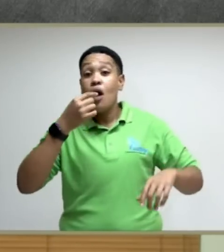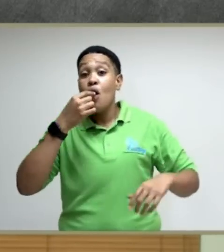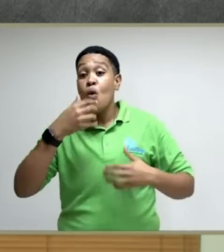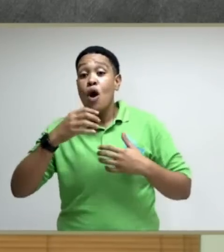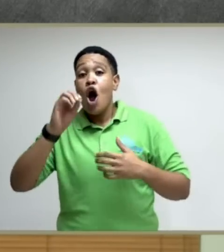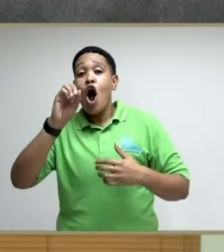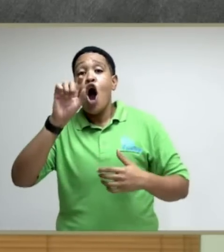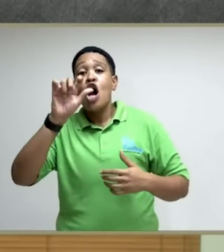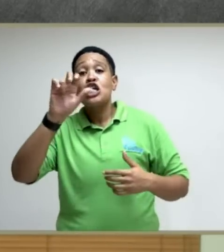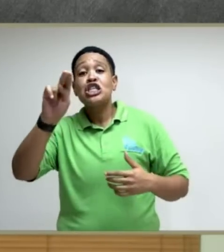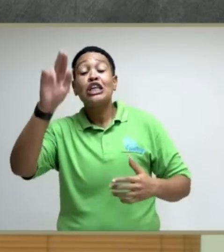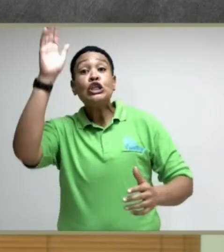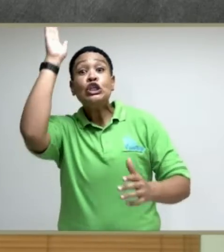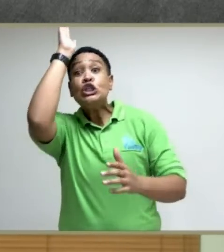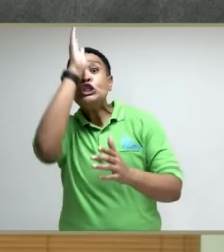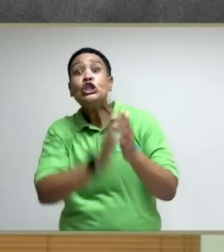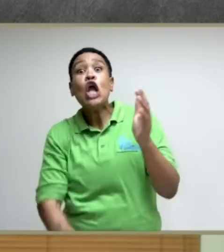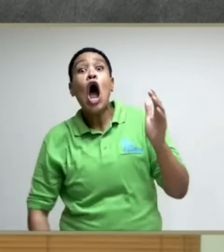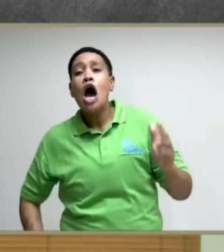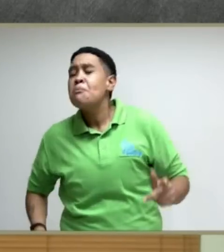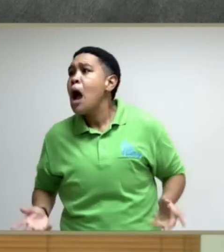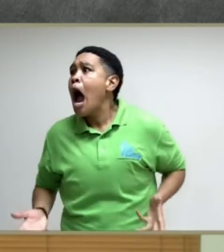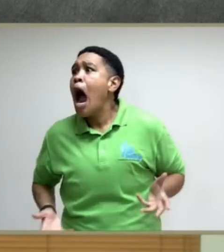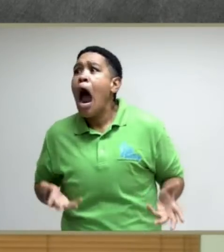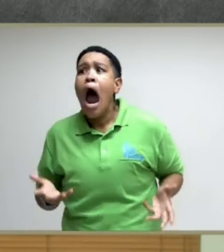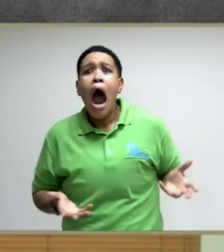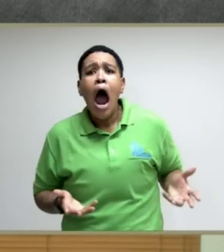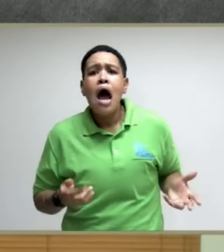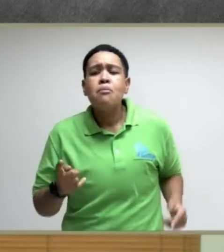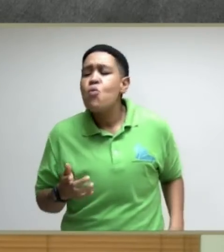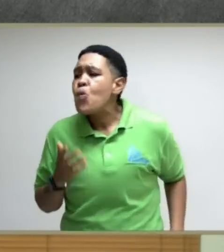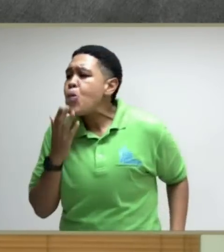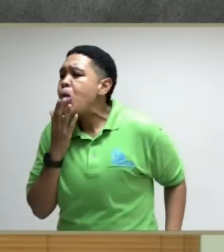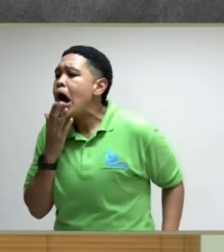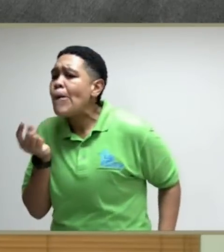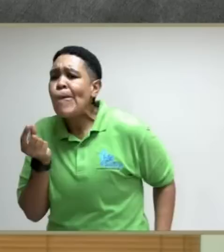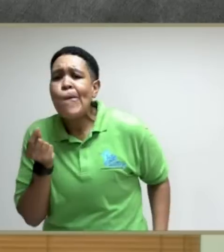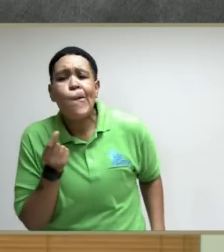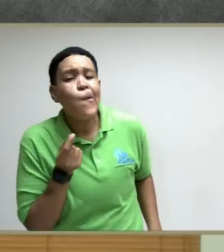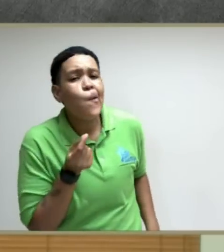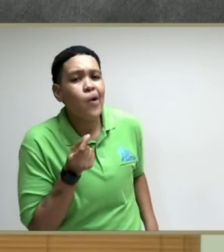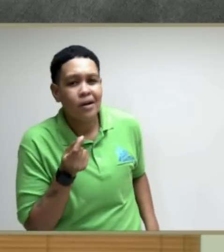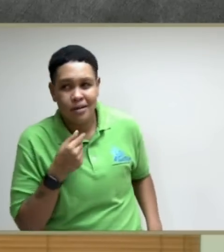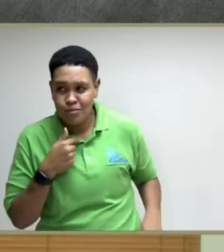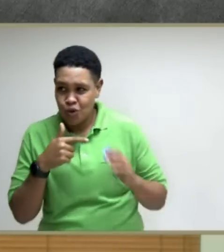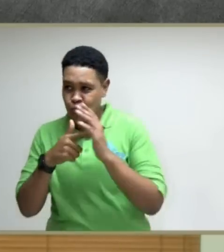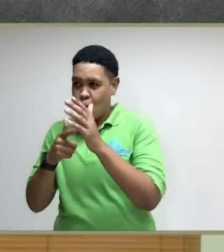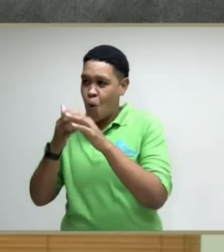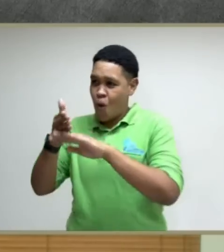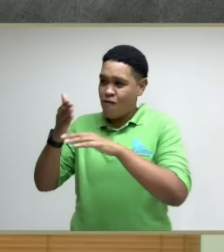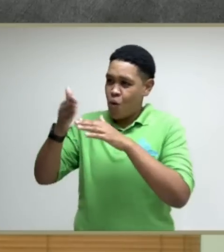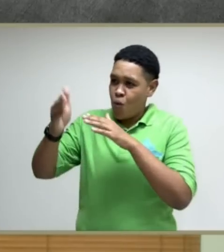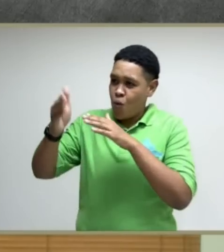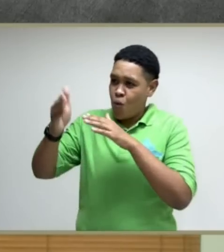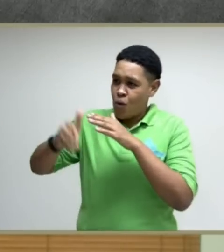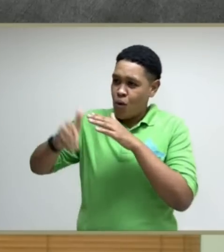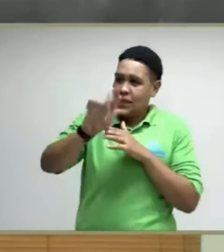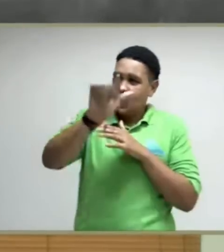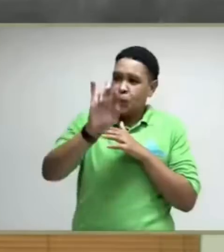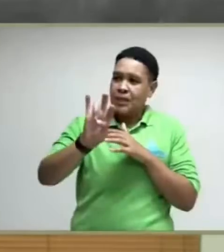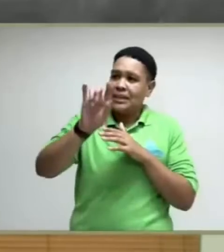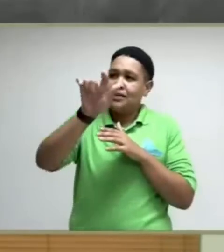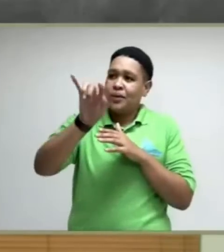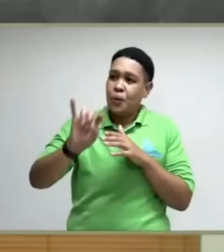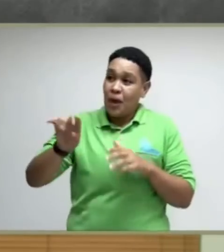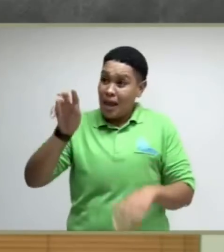or 27th and 28th. And what this is showing, I'm hoping that you can see